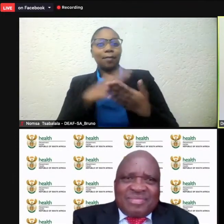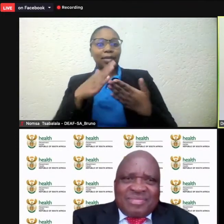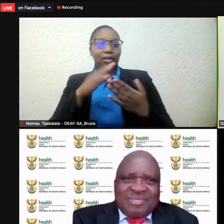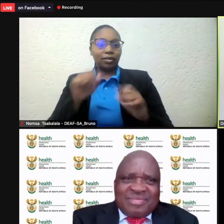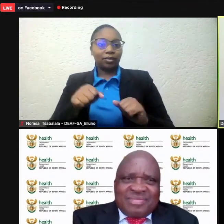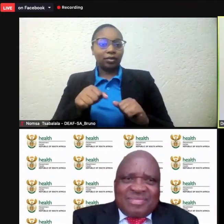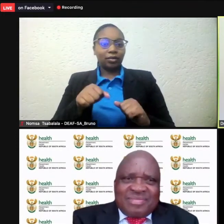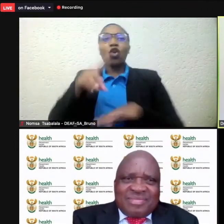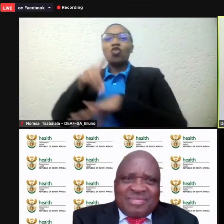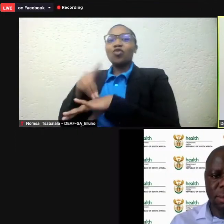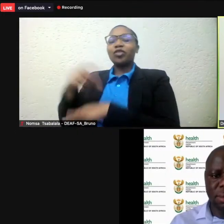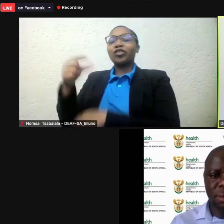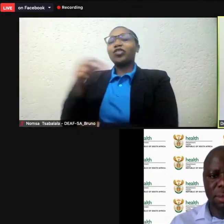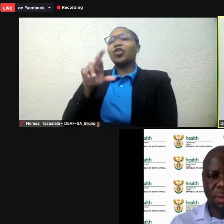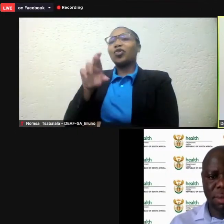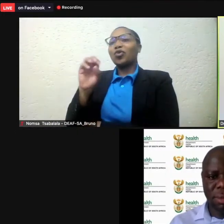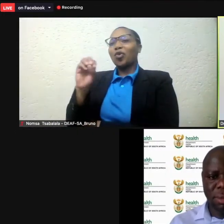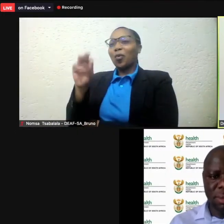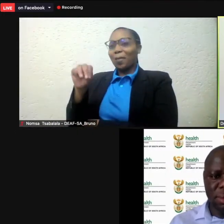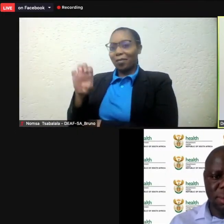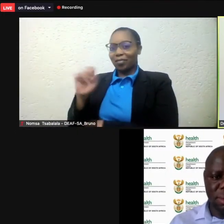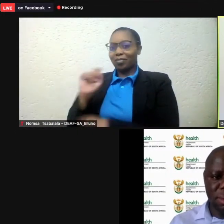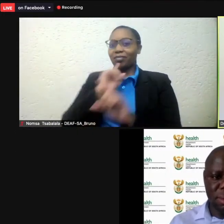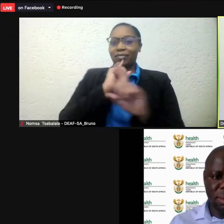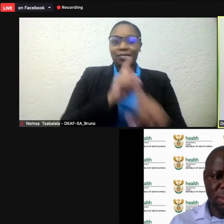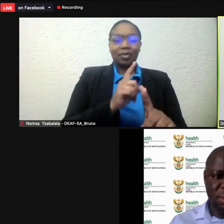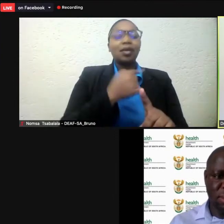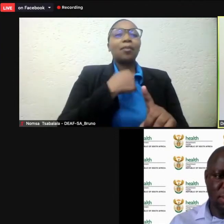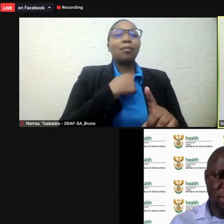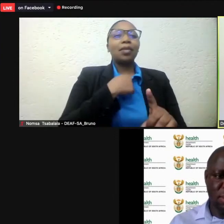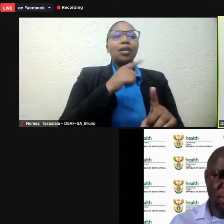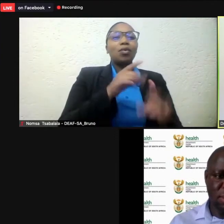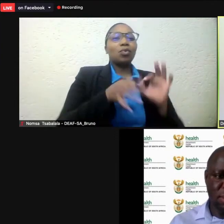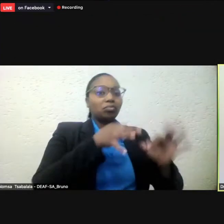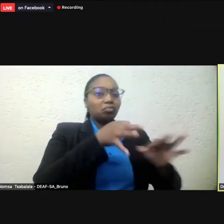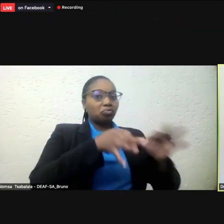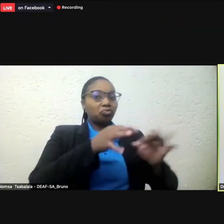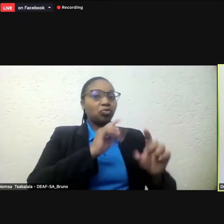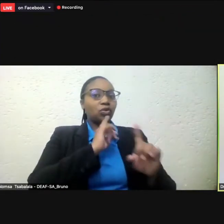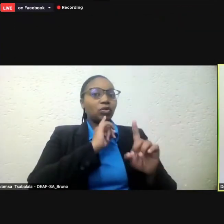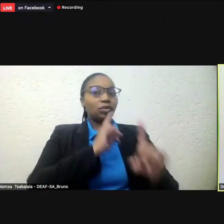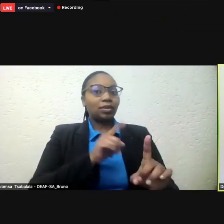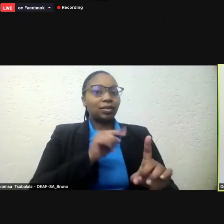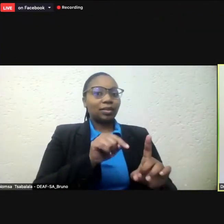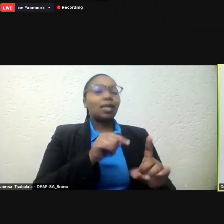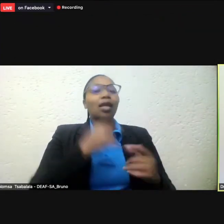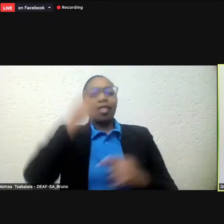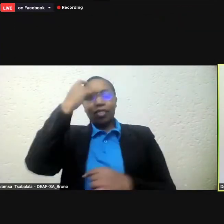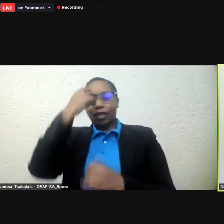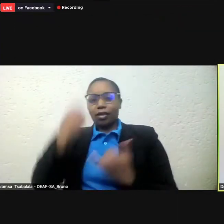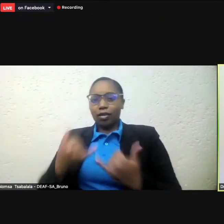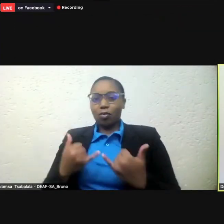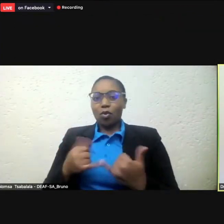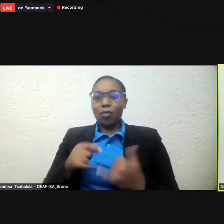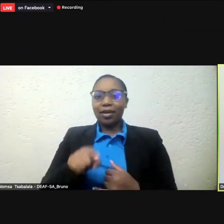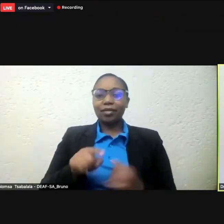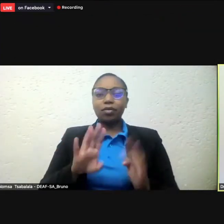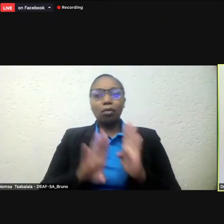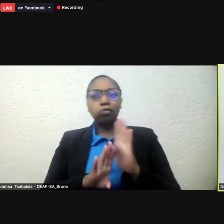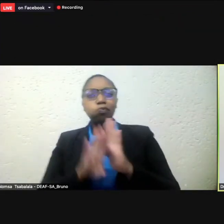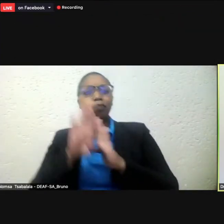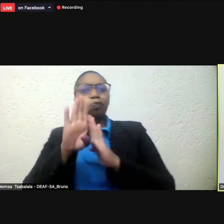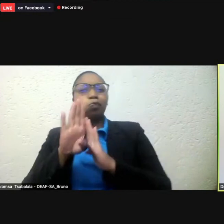I'll just speak to the immune escape. And I think at the moment with these rapid increases and with what we know about